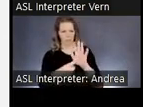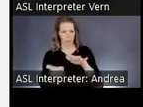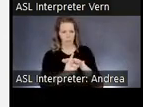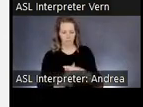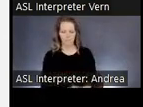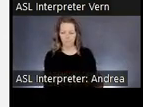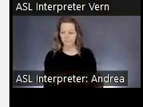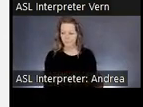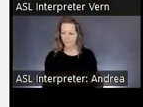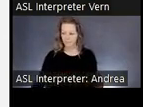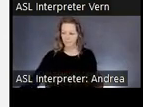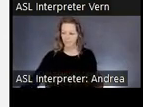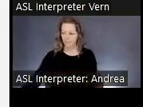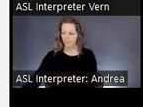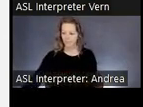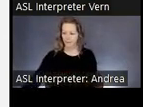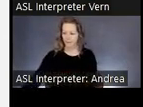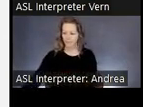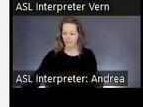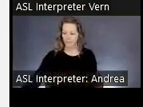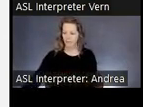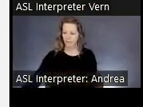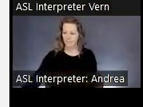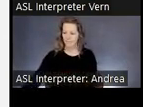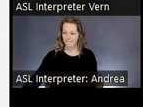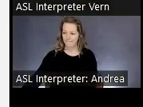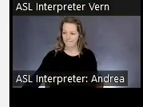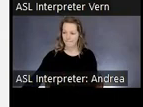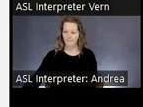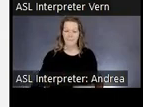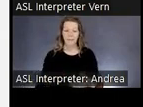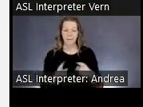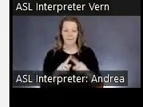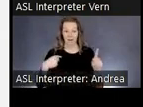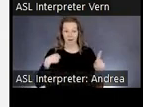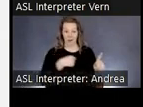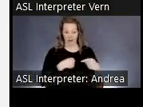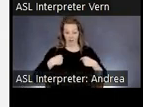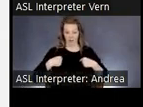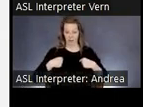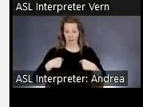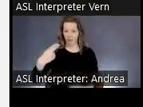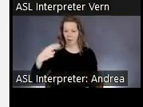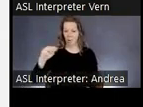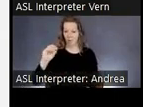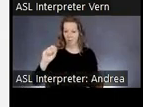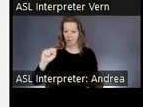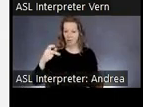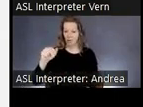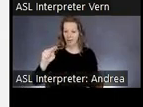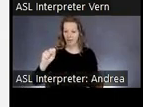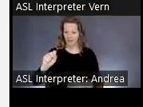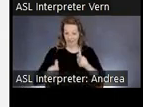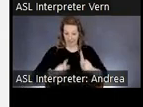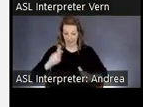And when we think about that reality, that we were Homo sapiens, us as people, we only came to this world, this